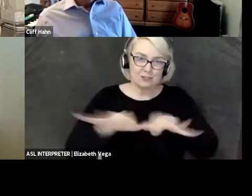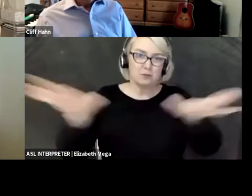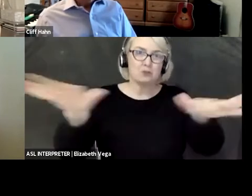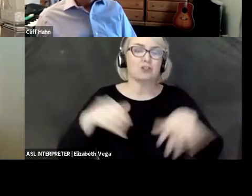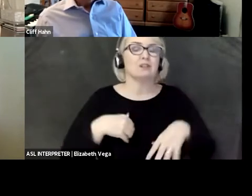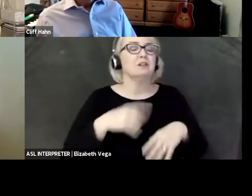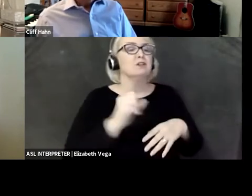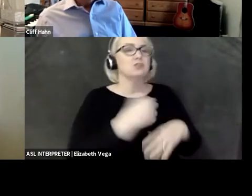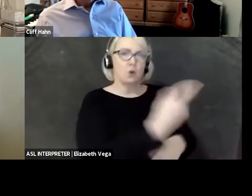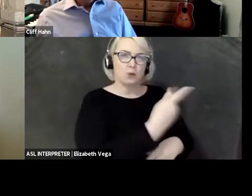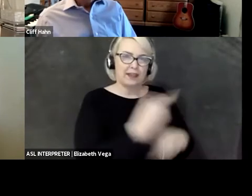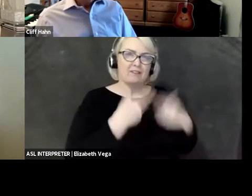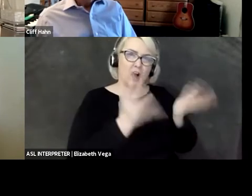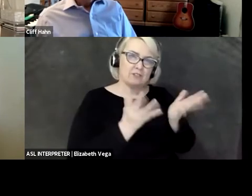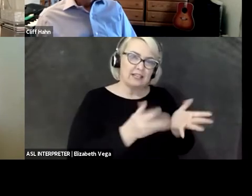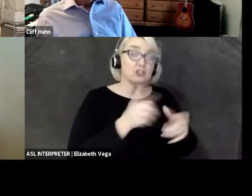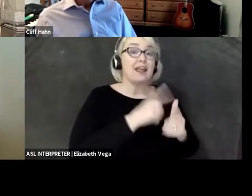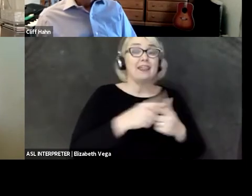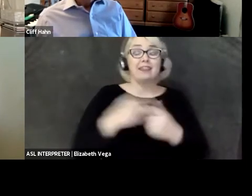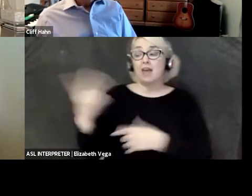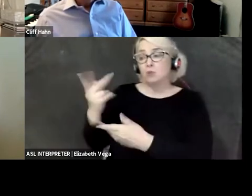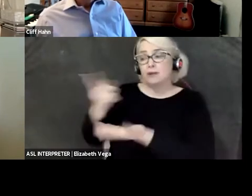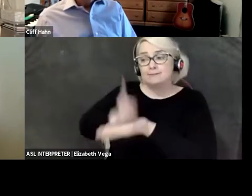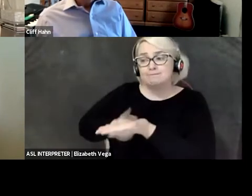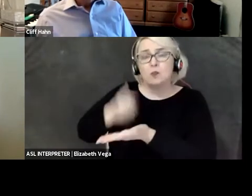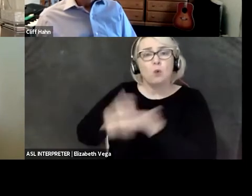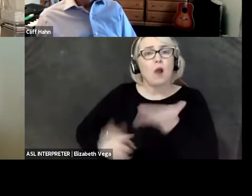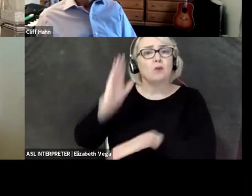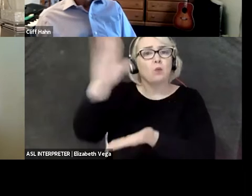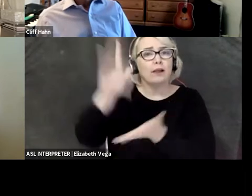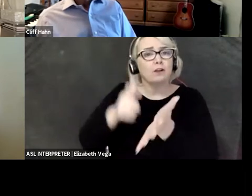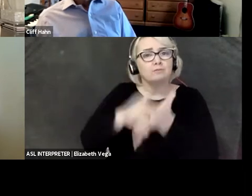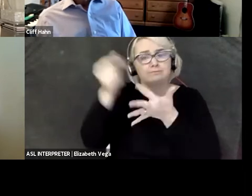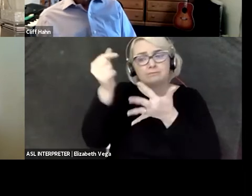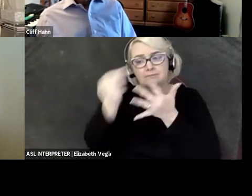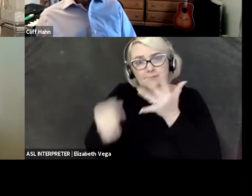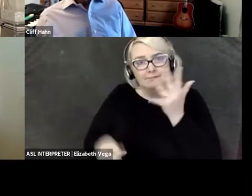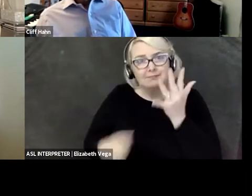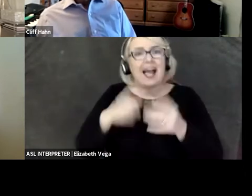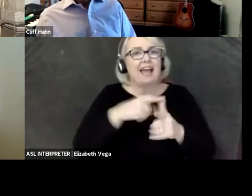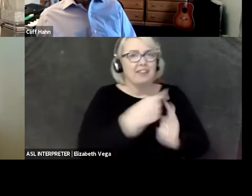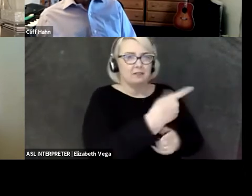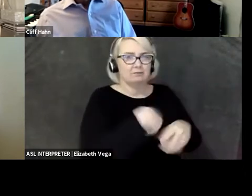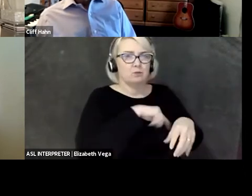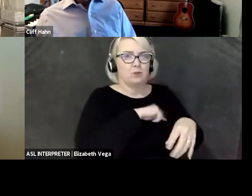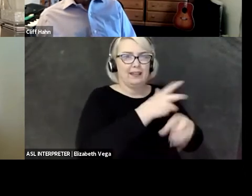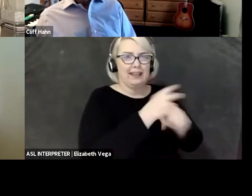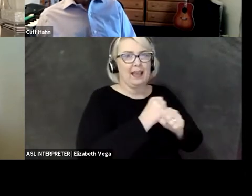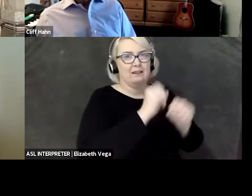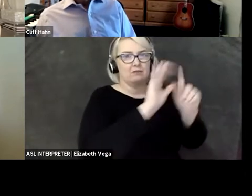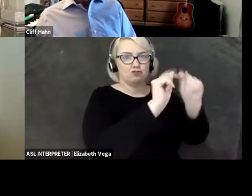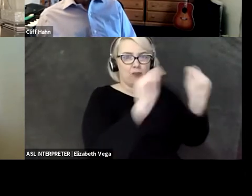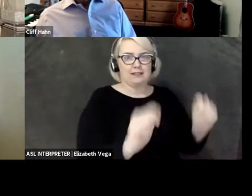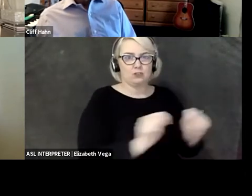about the aspects of what it's going to entail, and then we obtain their transcript, of which we hire a very